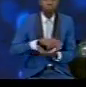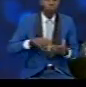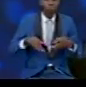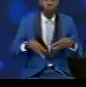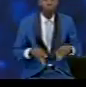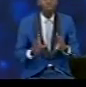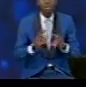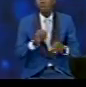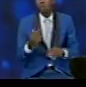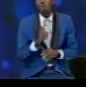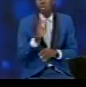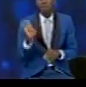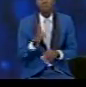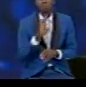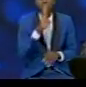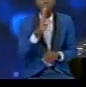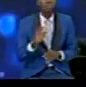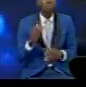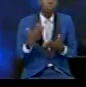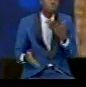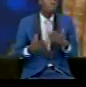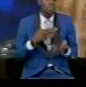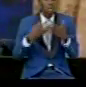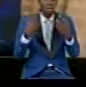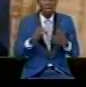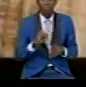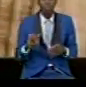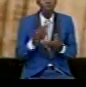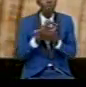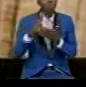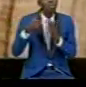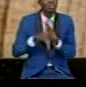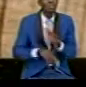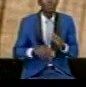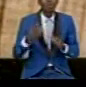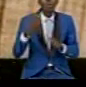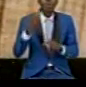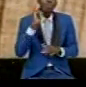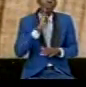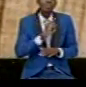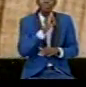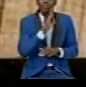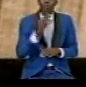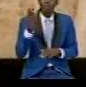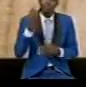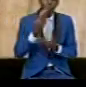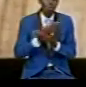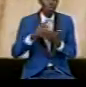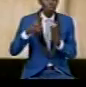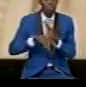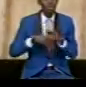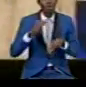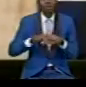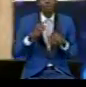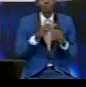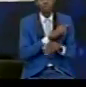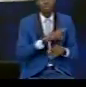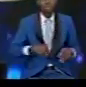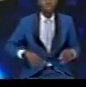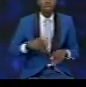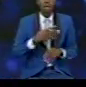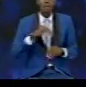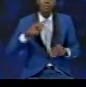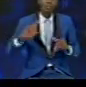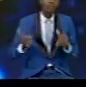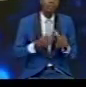you may be, whatever may be happening. Holiness, Israel was holiness unto the Lord. And the first fruits